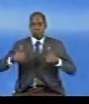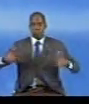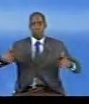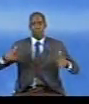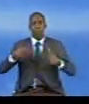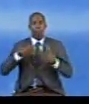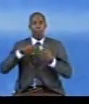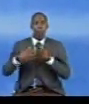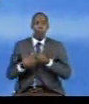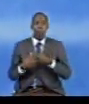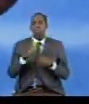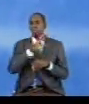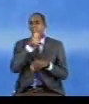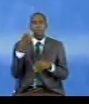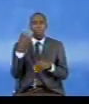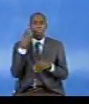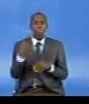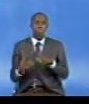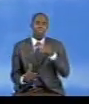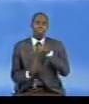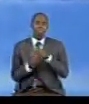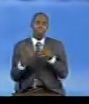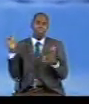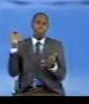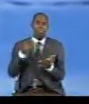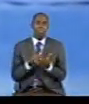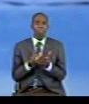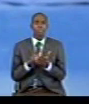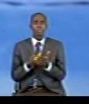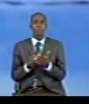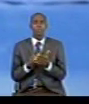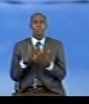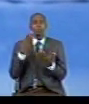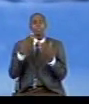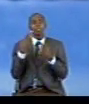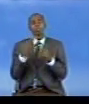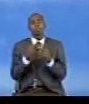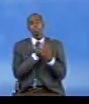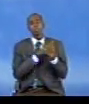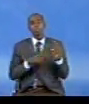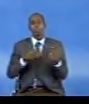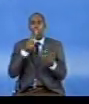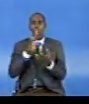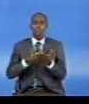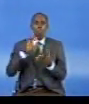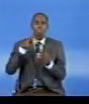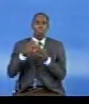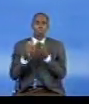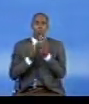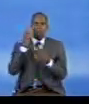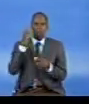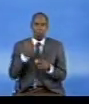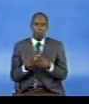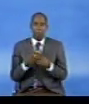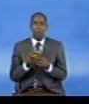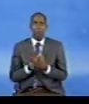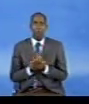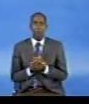never see it again. Hold May the name of Almighty God be glorified in Jesus'